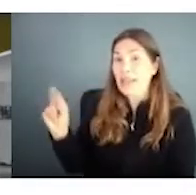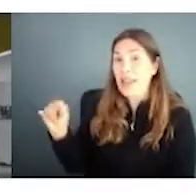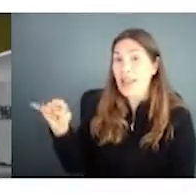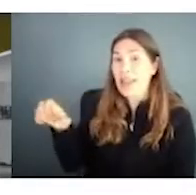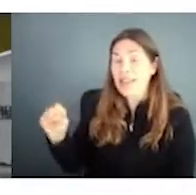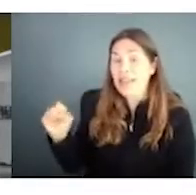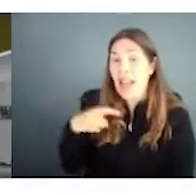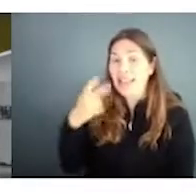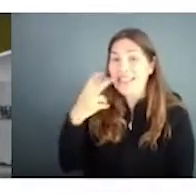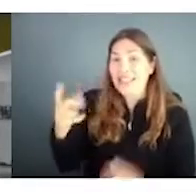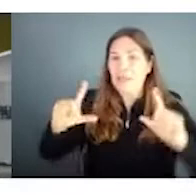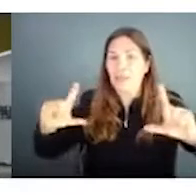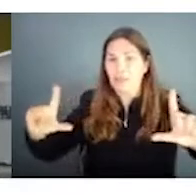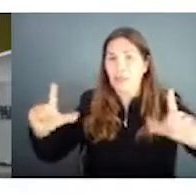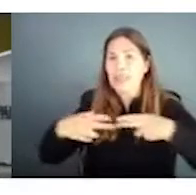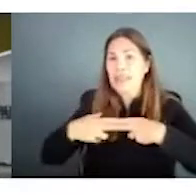I can see the opening title slide.